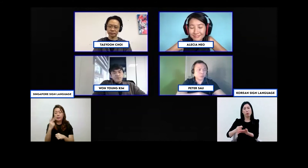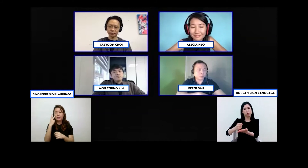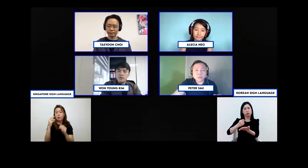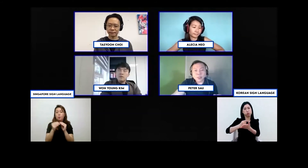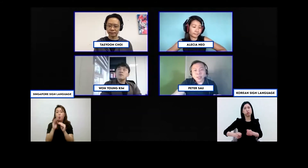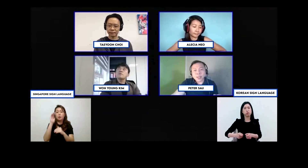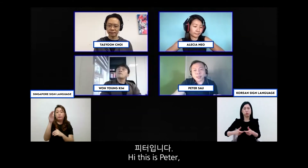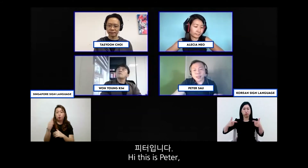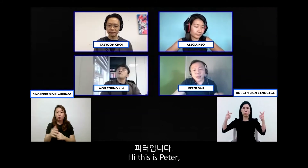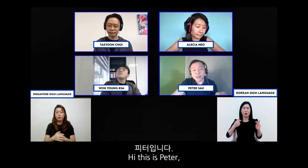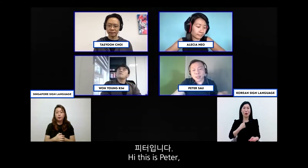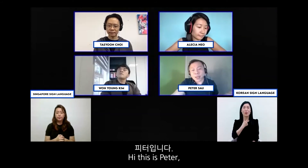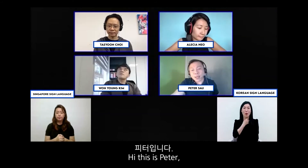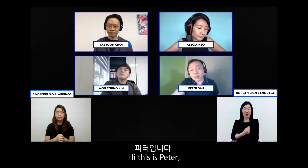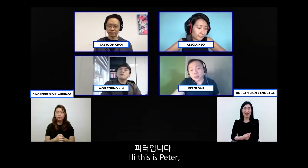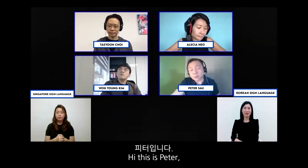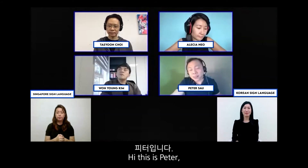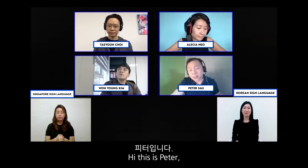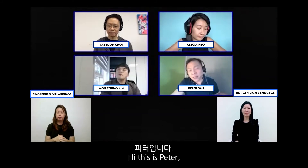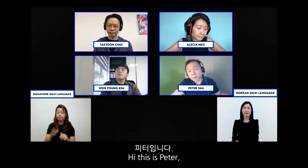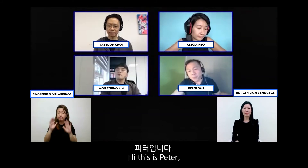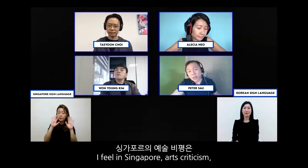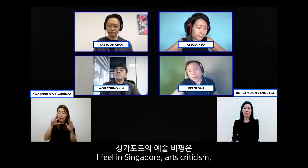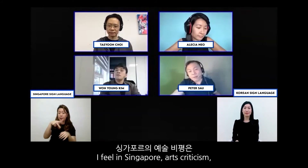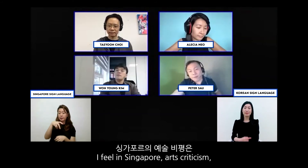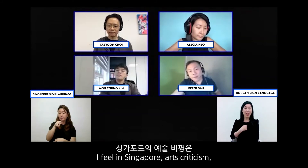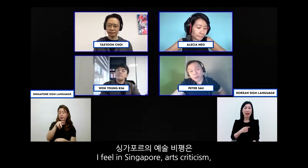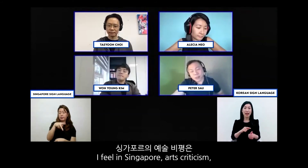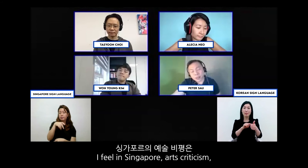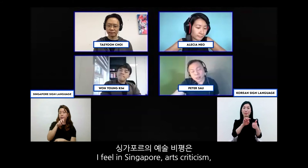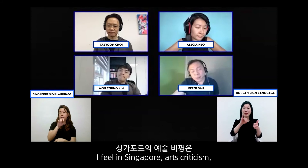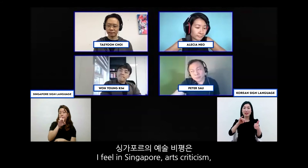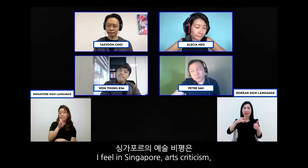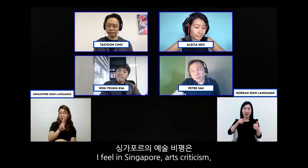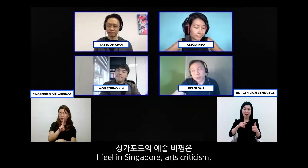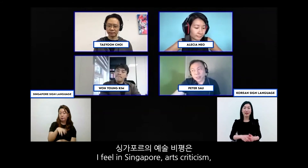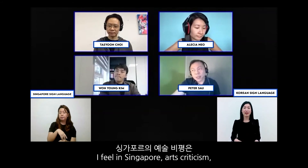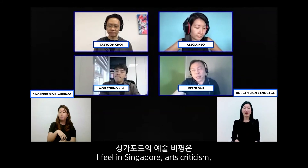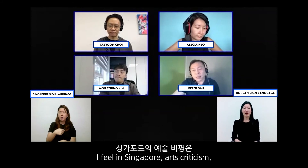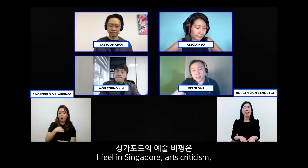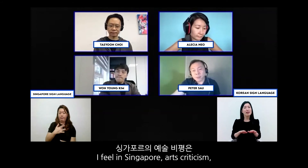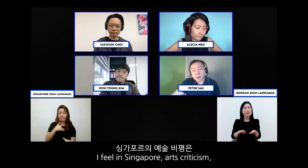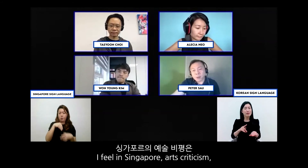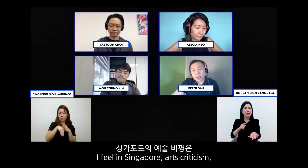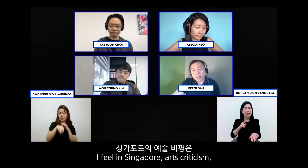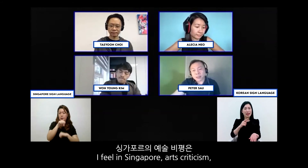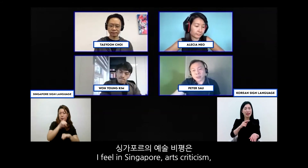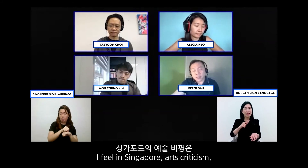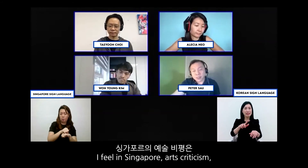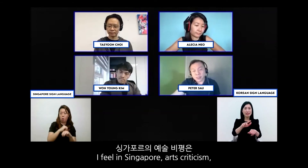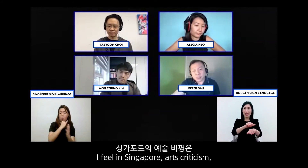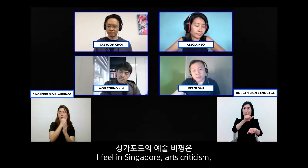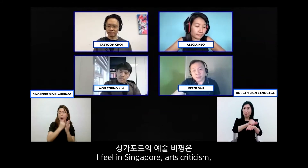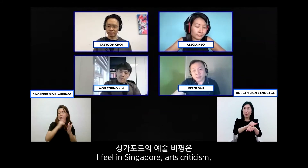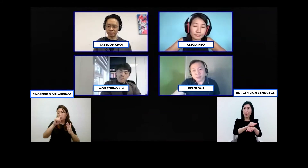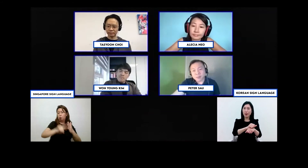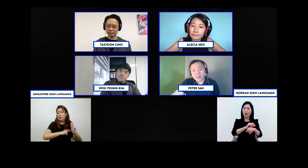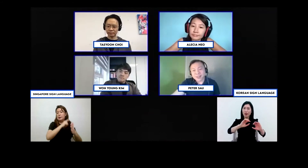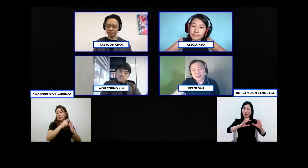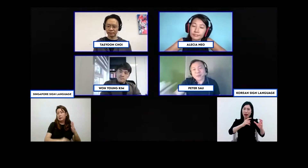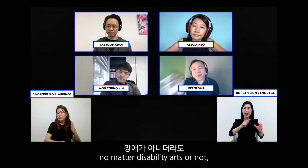future. I think, hi, this is Peter. I feel in Singapore, arts